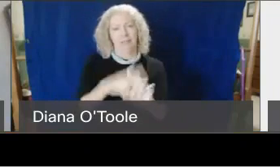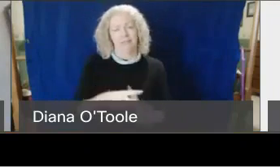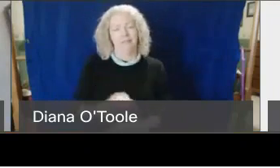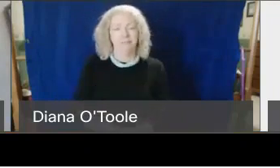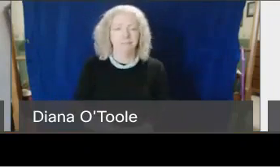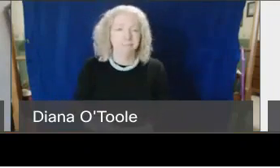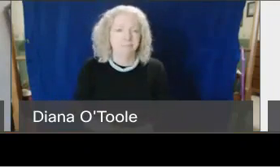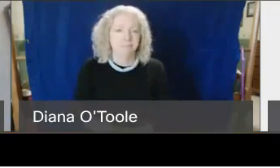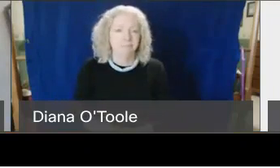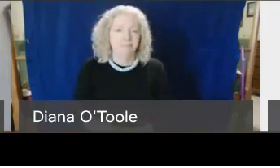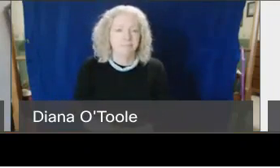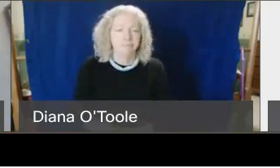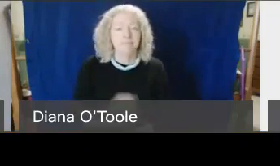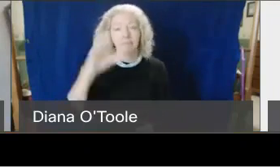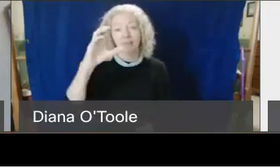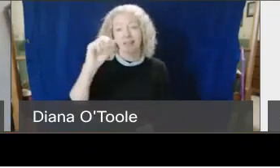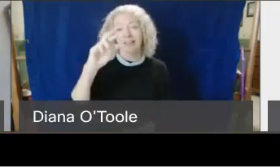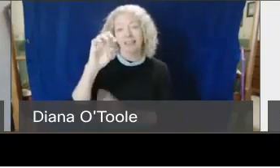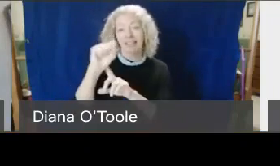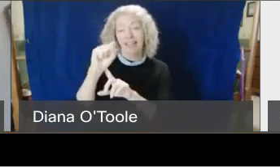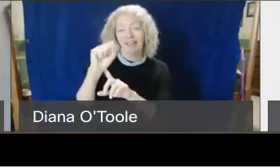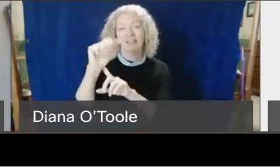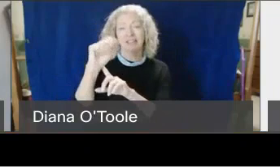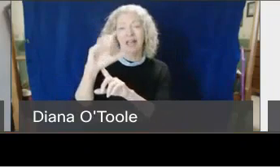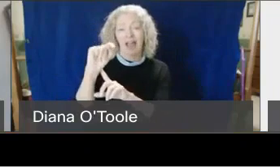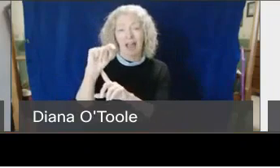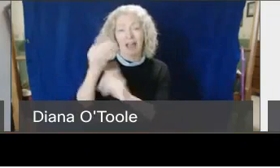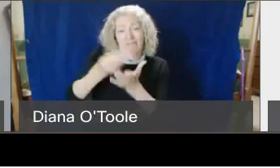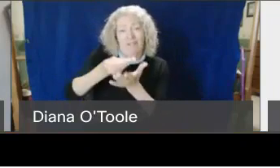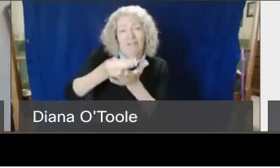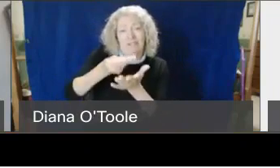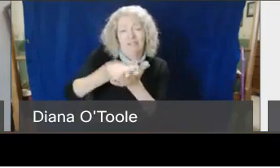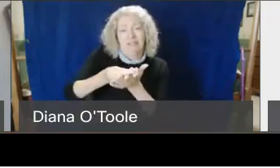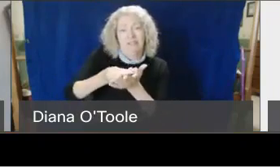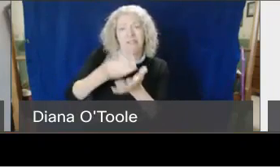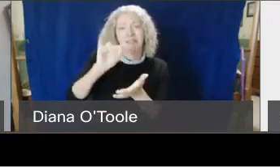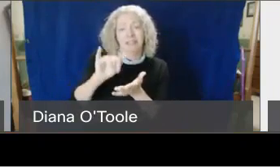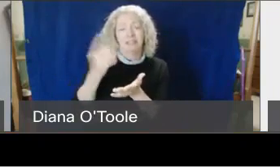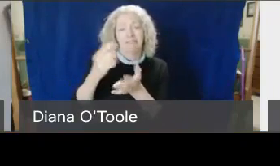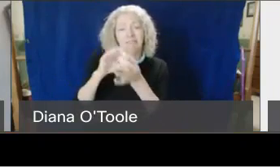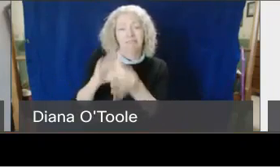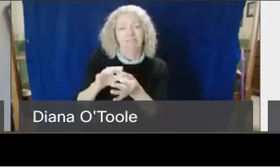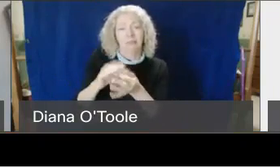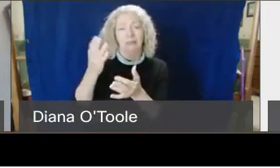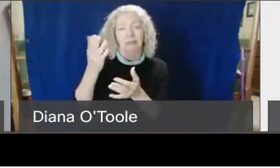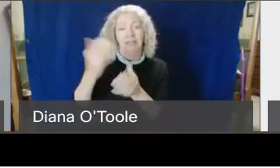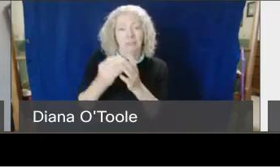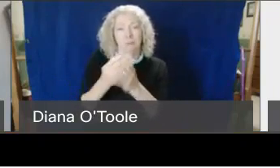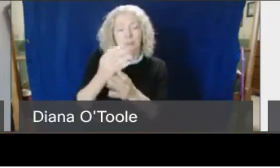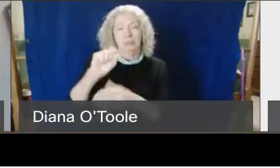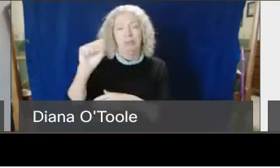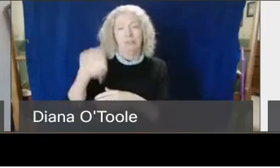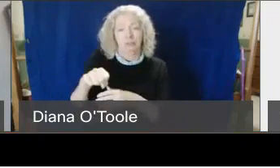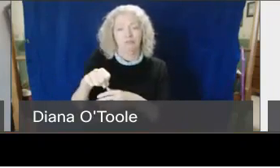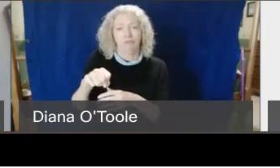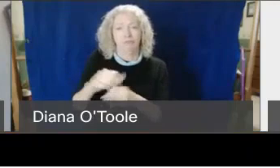CARES Act funding is also part of our look back and how spring semester went. And I want to talk a little bit about CARES Act funding because it's having